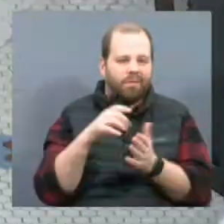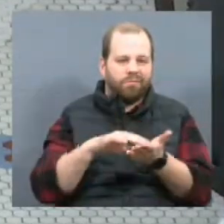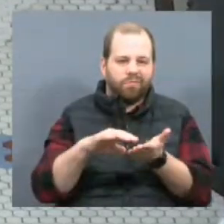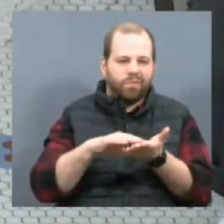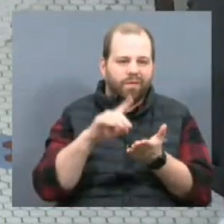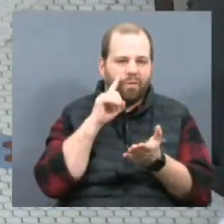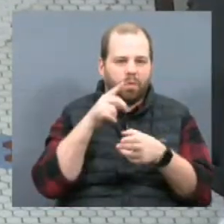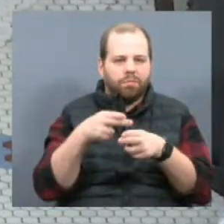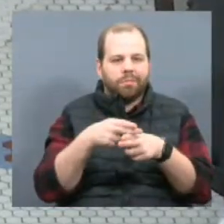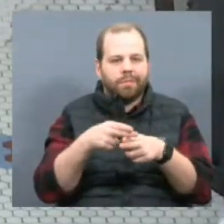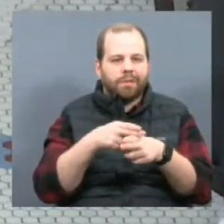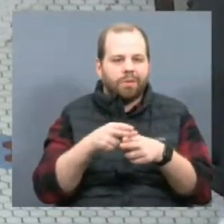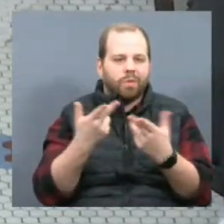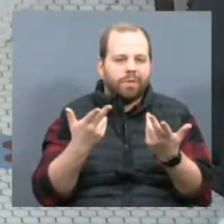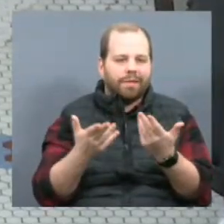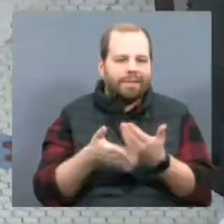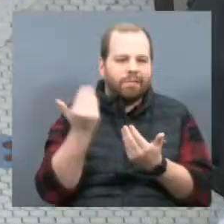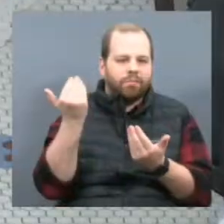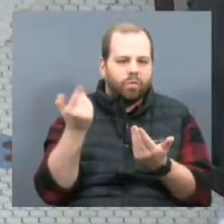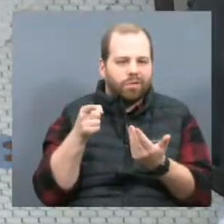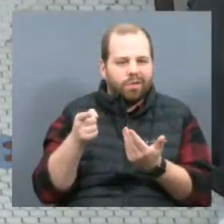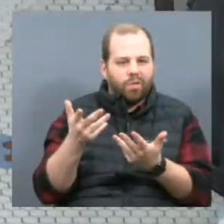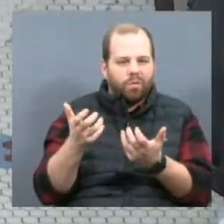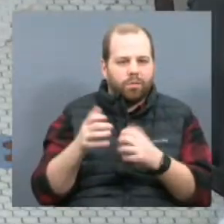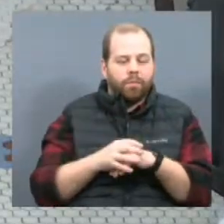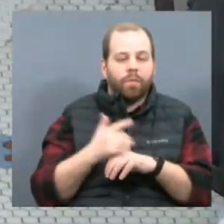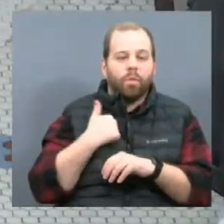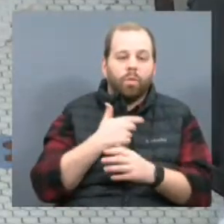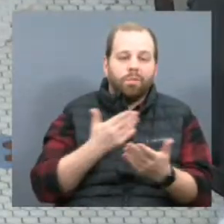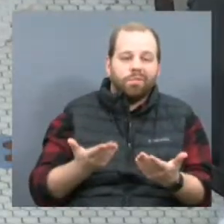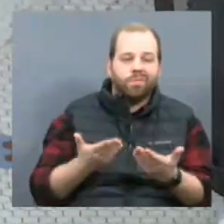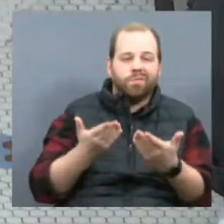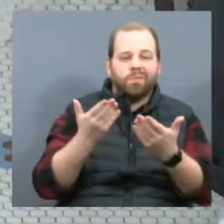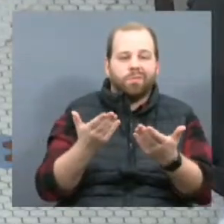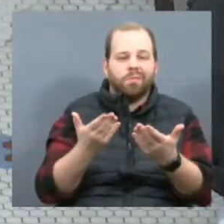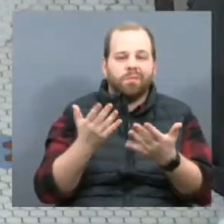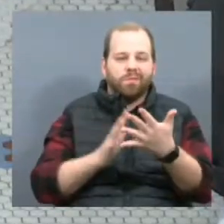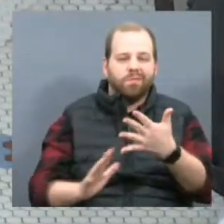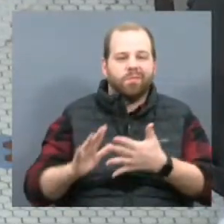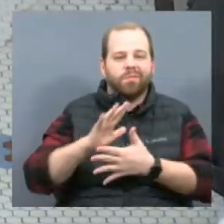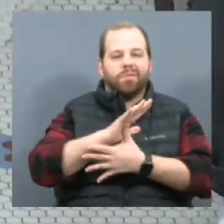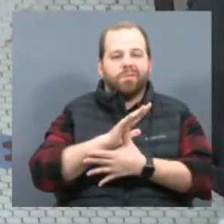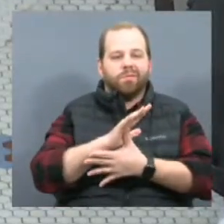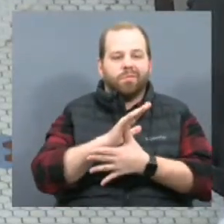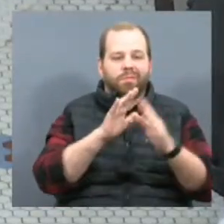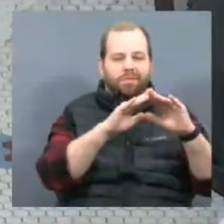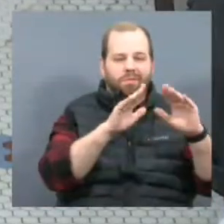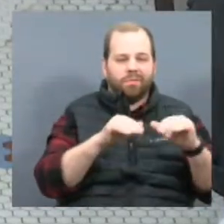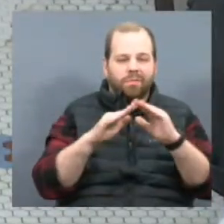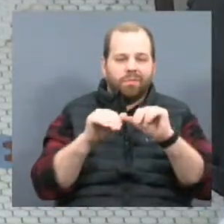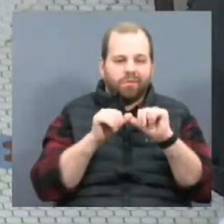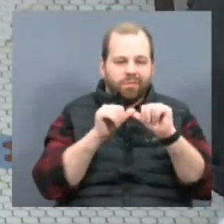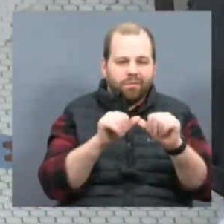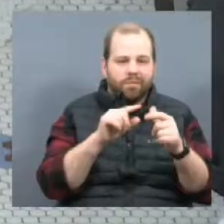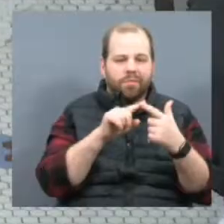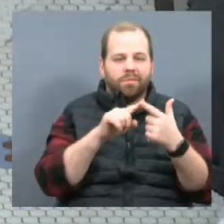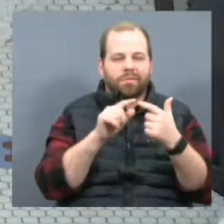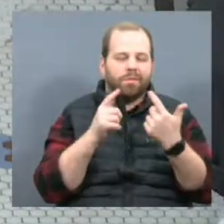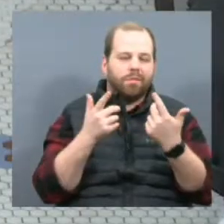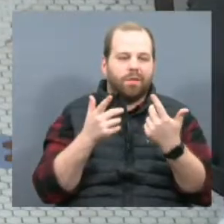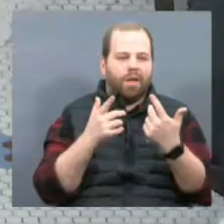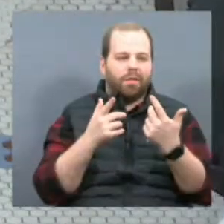short-term convenience, which is what they are seeking. We urge the Planning Commission to prioritize preservation, sustainability, and